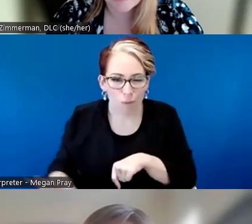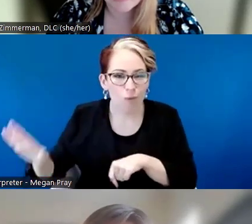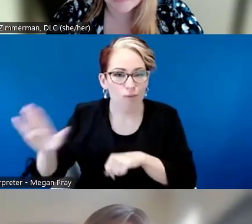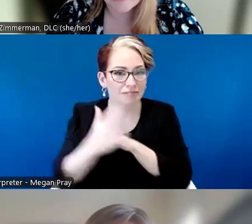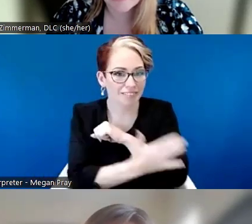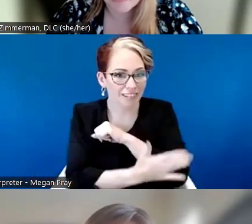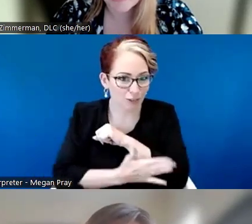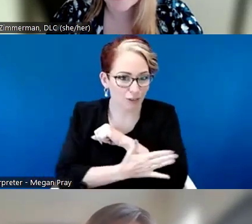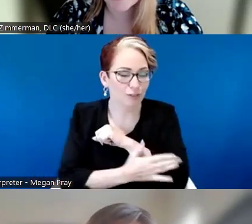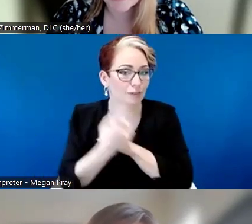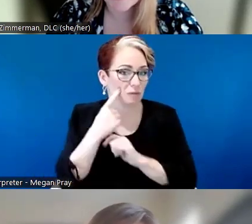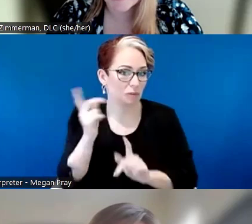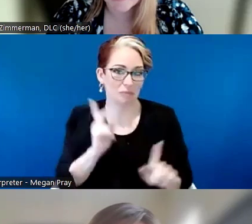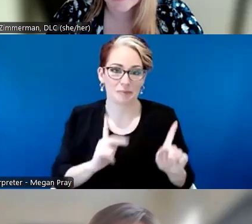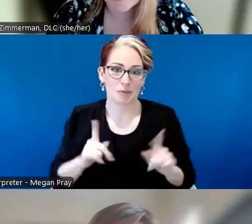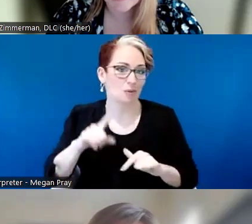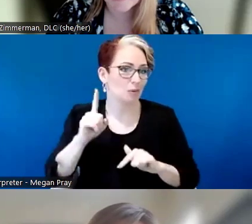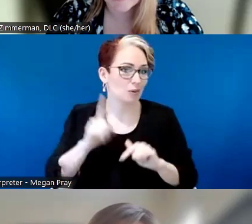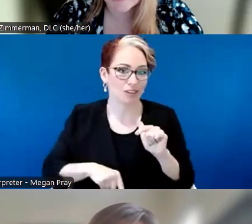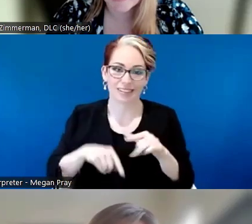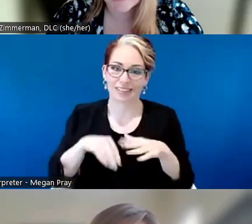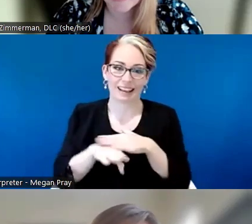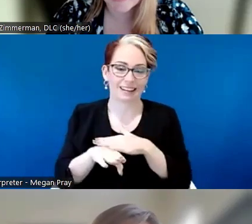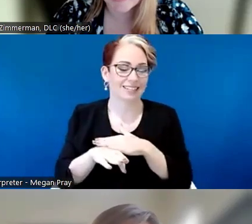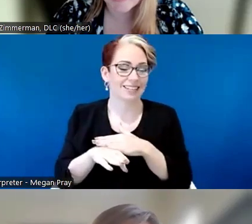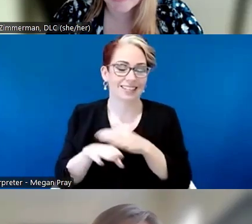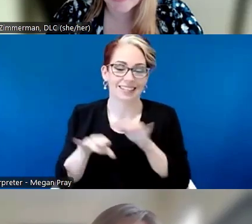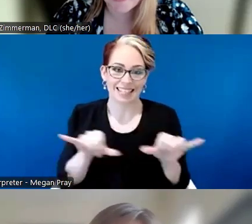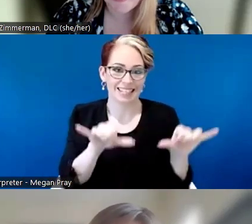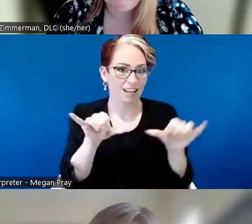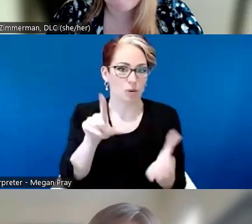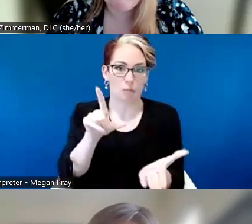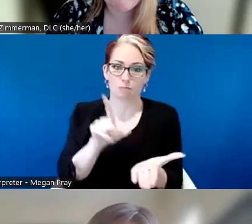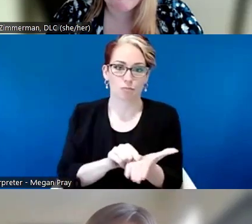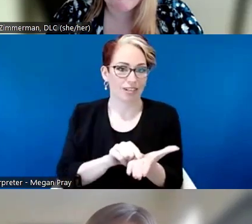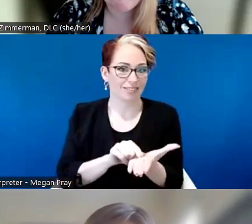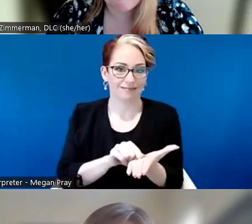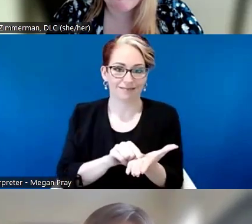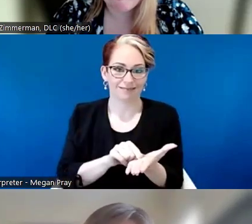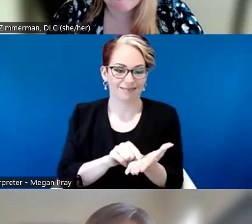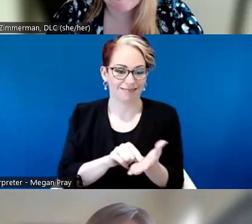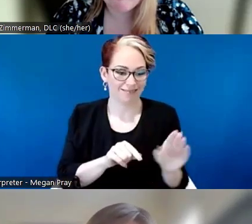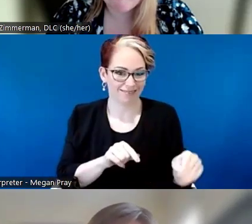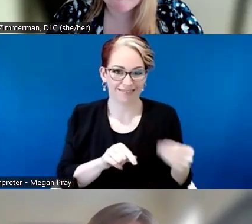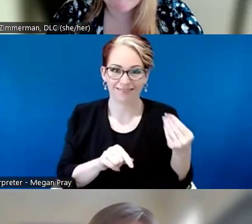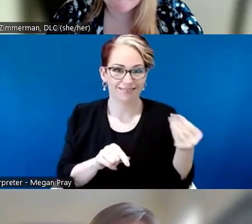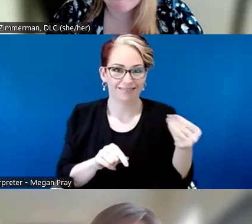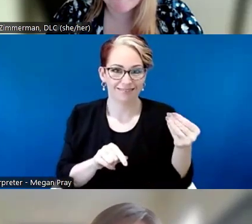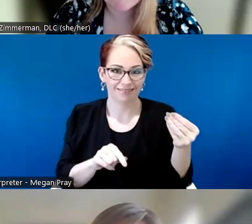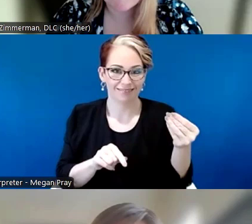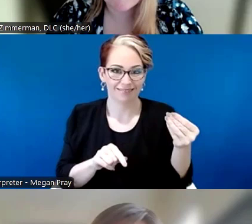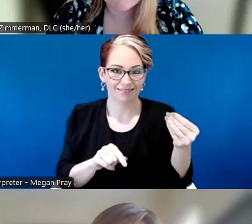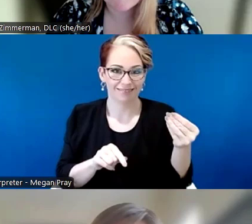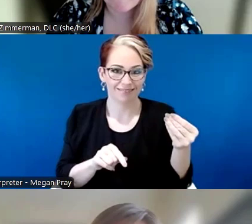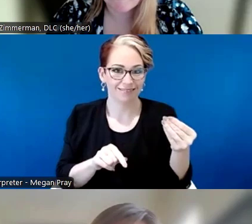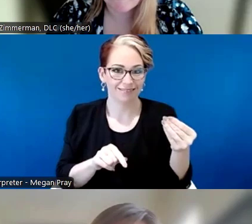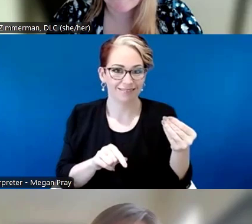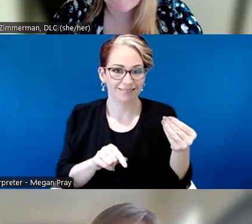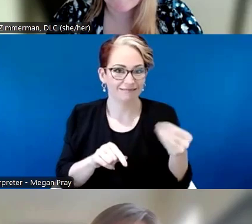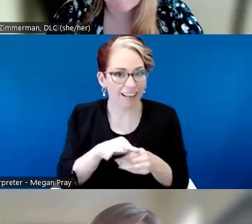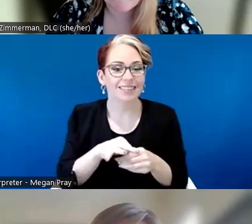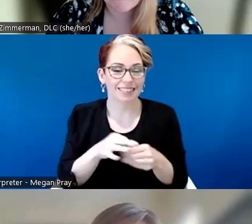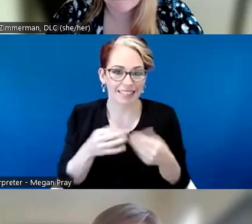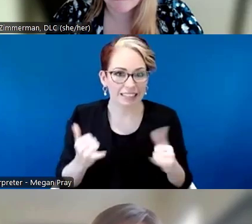couldn't access a standard print ballot and who wanted to be able to submit ballots in